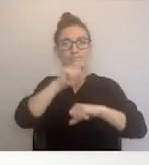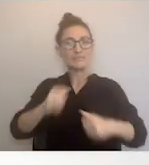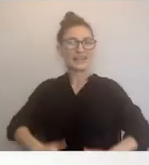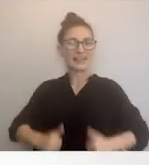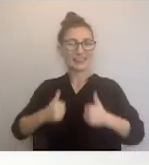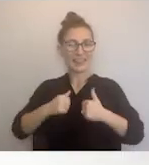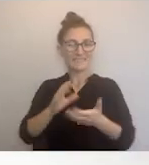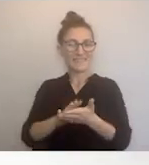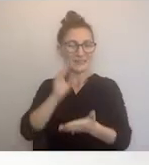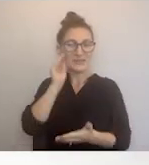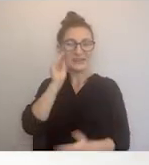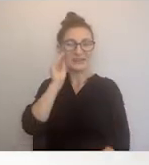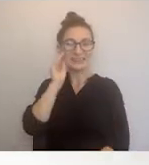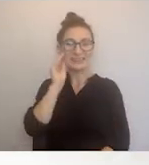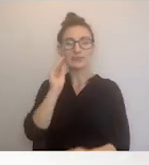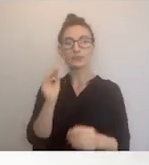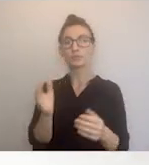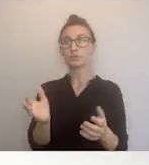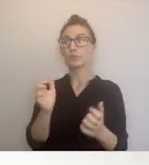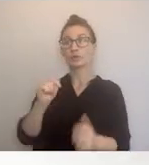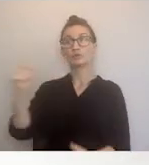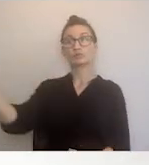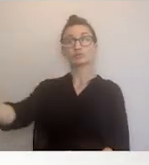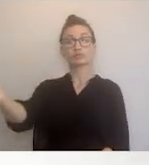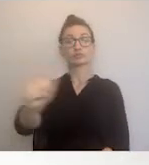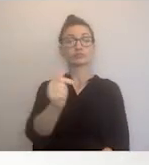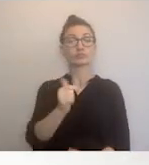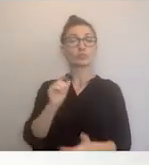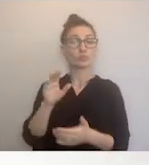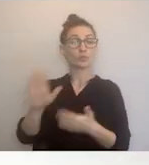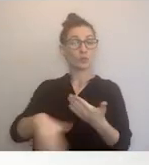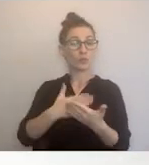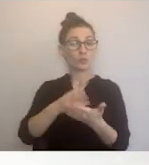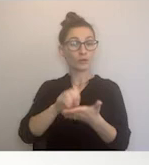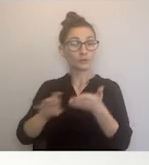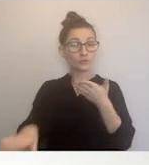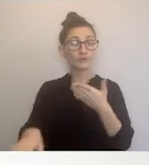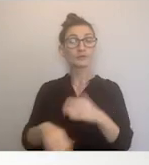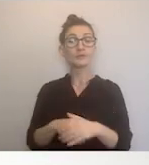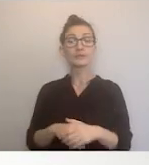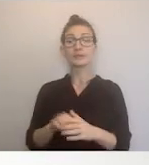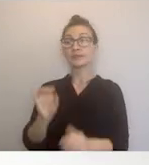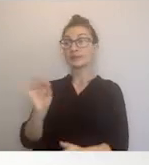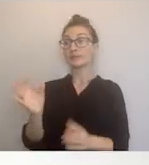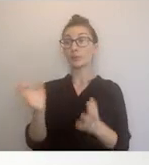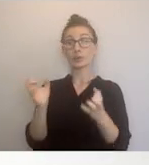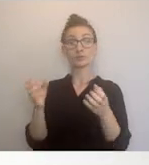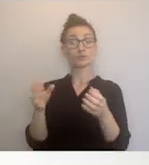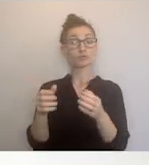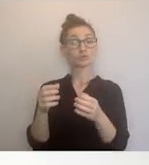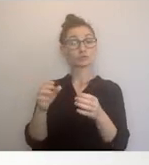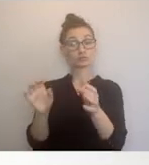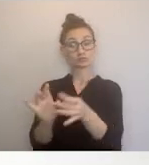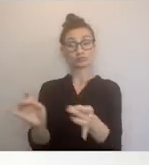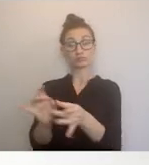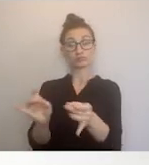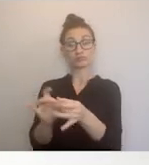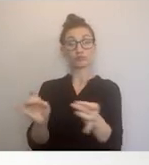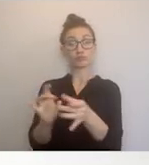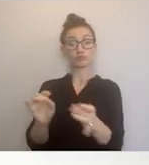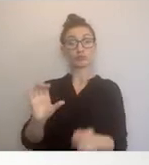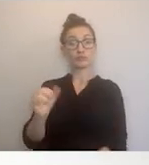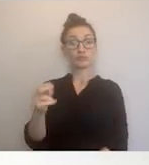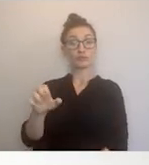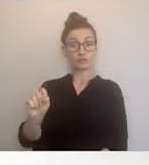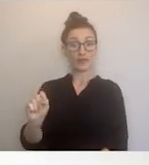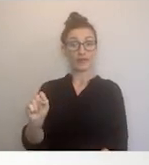life learnings as we've adjusted to Zoom, giving every student a chance to speak if they wish to. If students are capable or wish to use the comments,